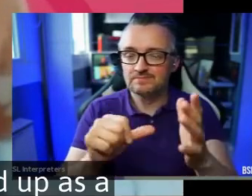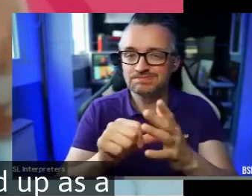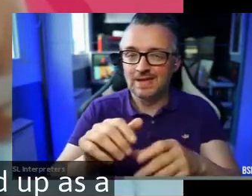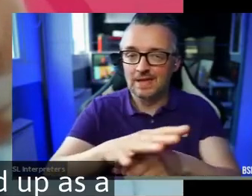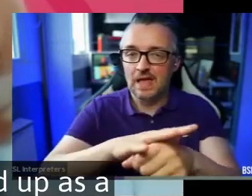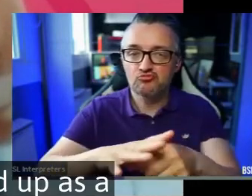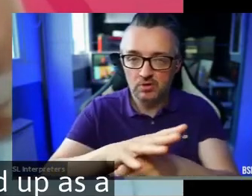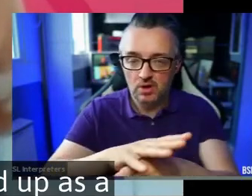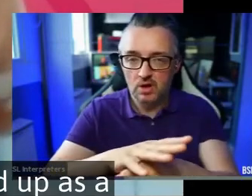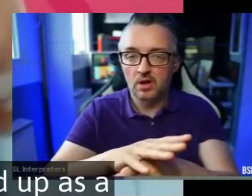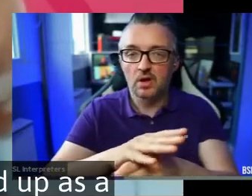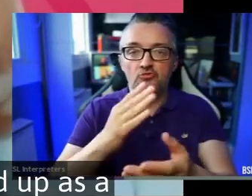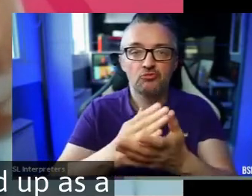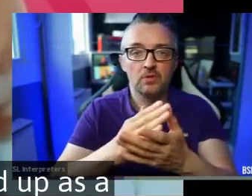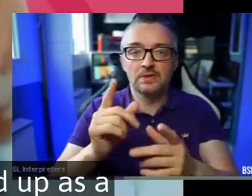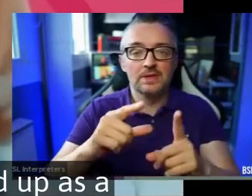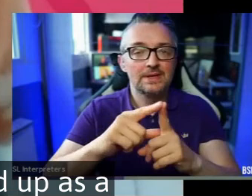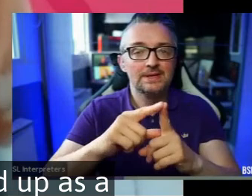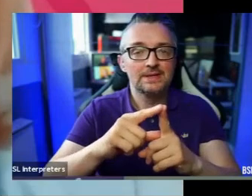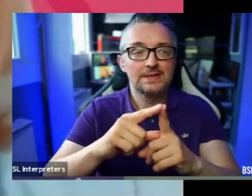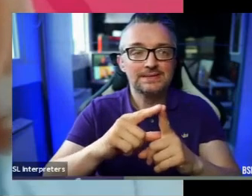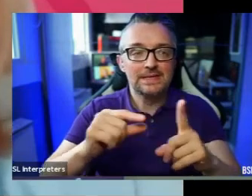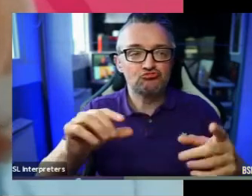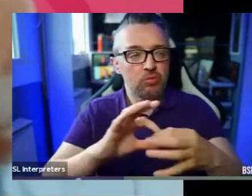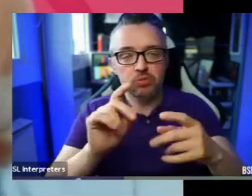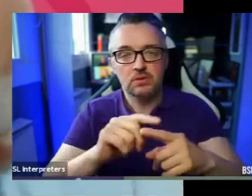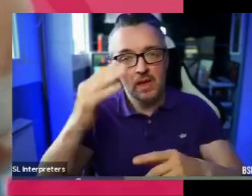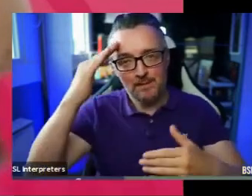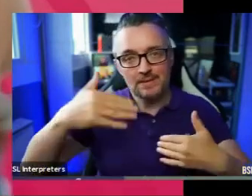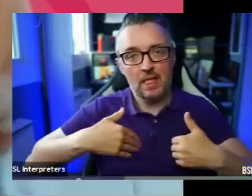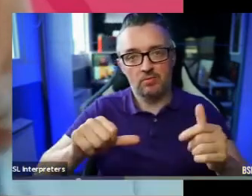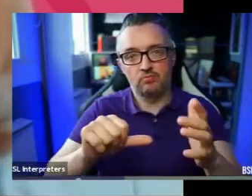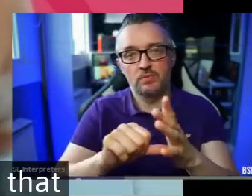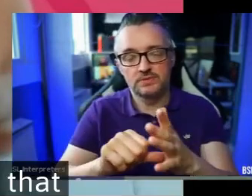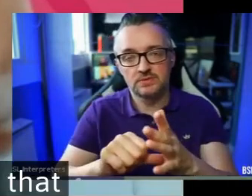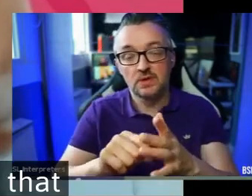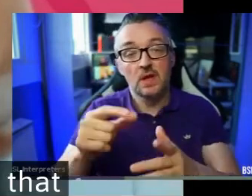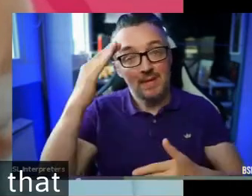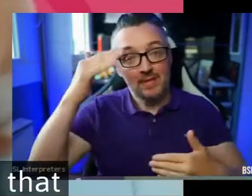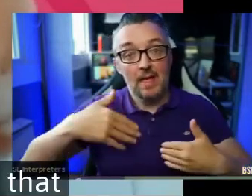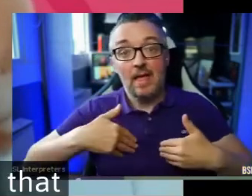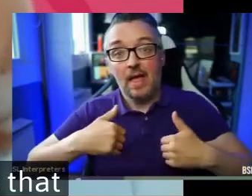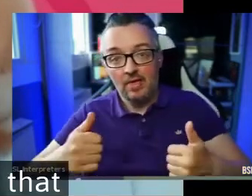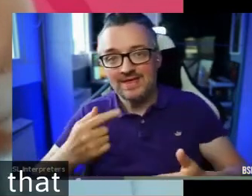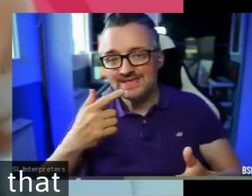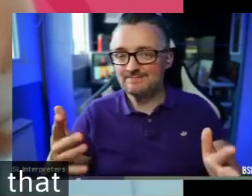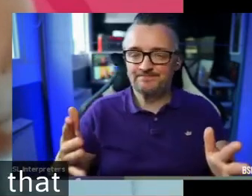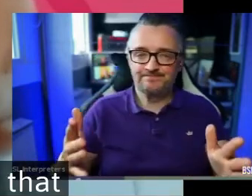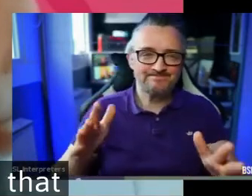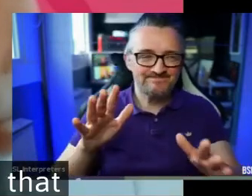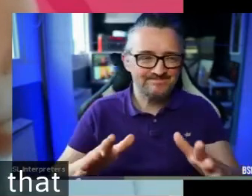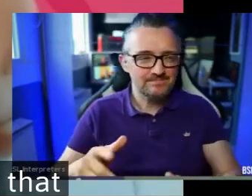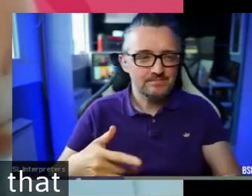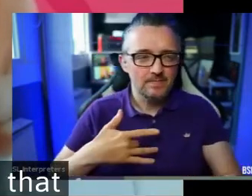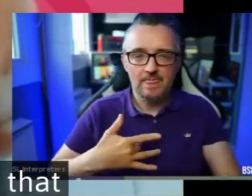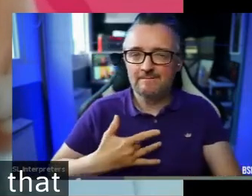very difficult area around digital consultation, that was mental health. And people with mental health issues told us that